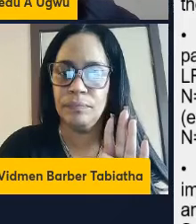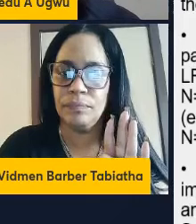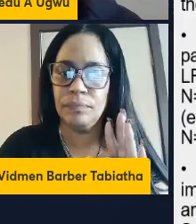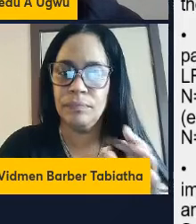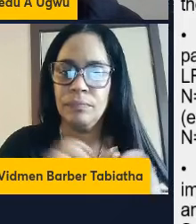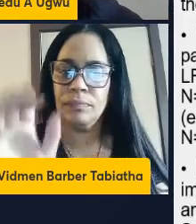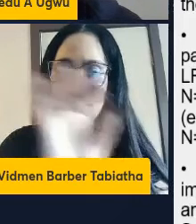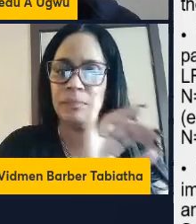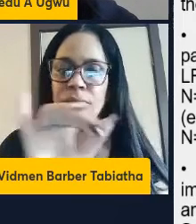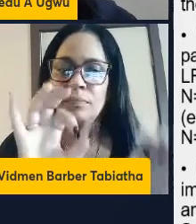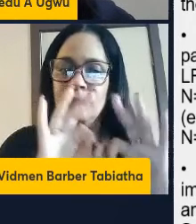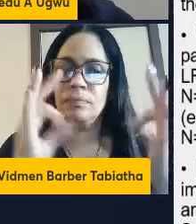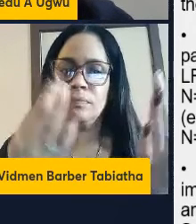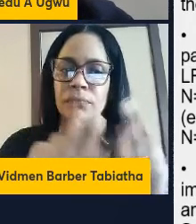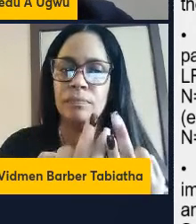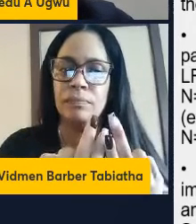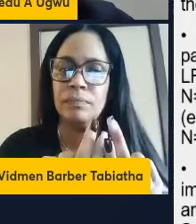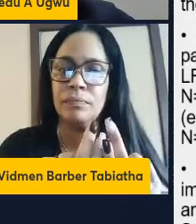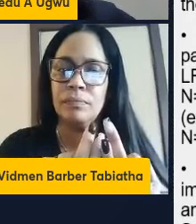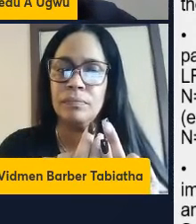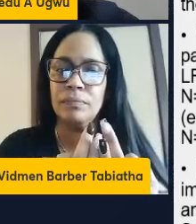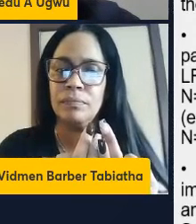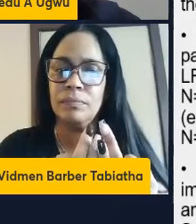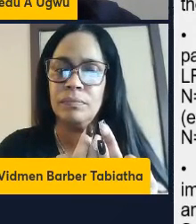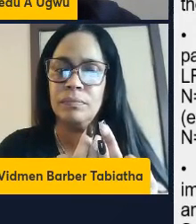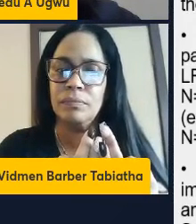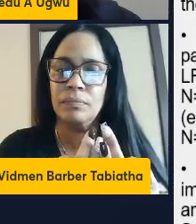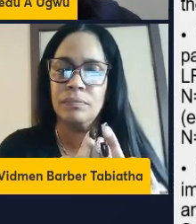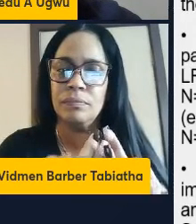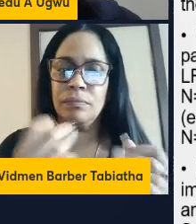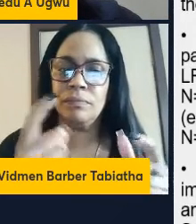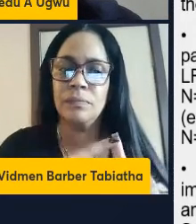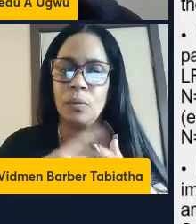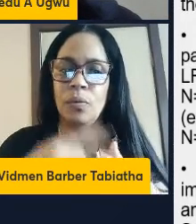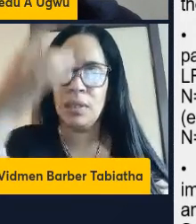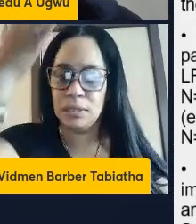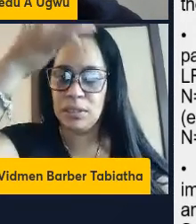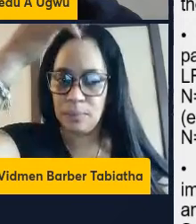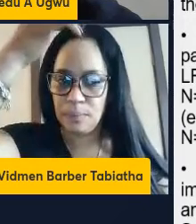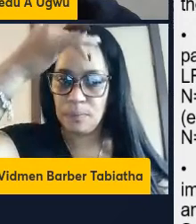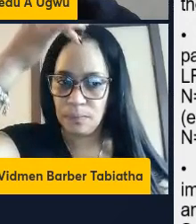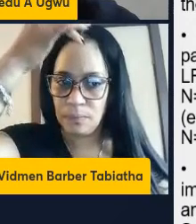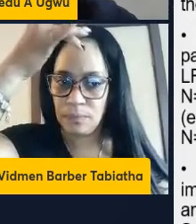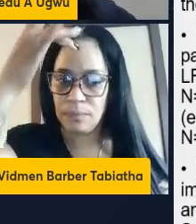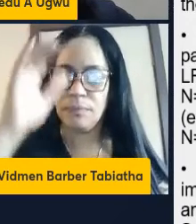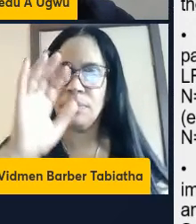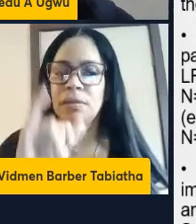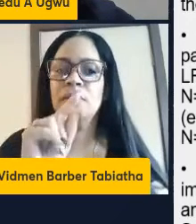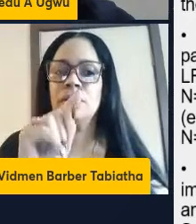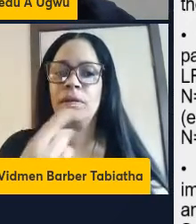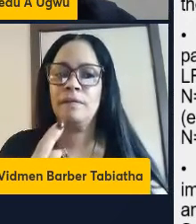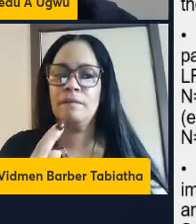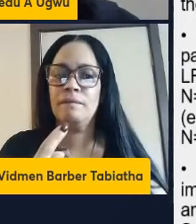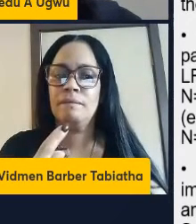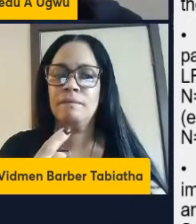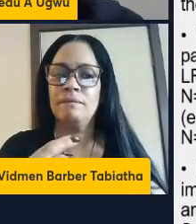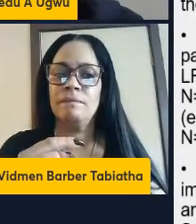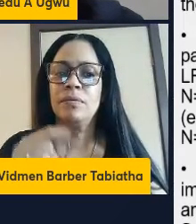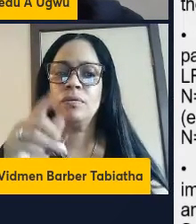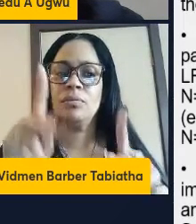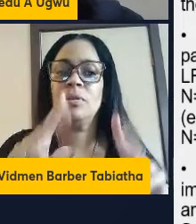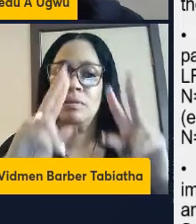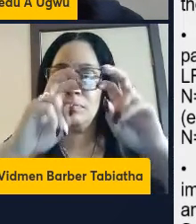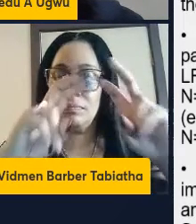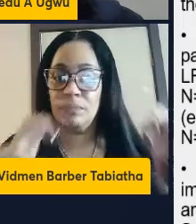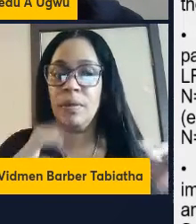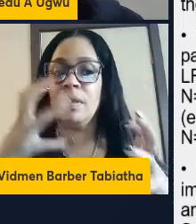and also the family members will take care of their family members when they are sick. So this will be the first in-country immune analysis study